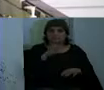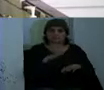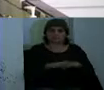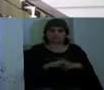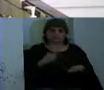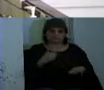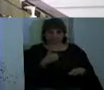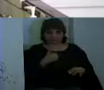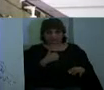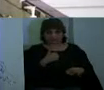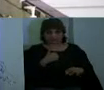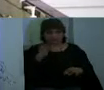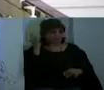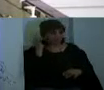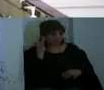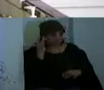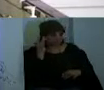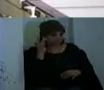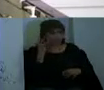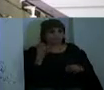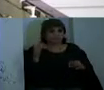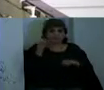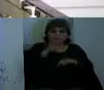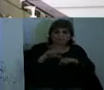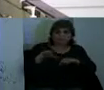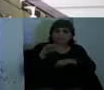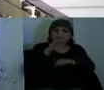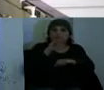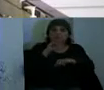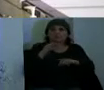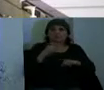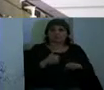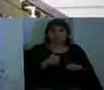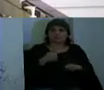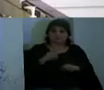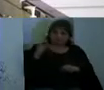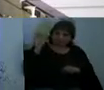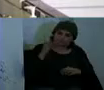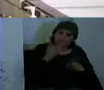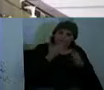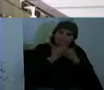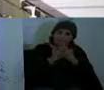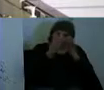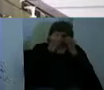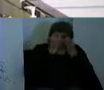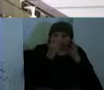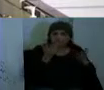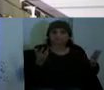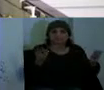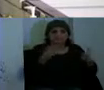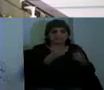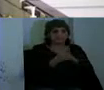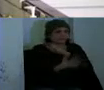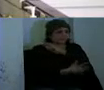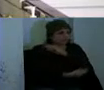me because he has anointed me to preach the good news to